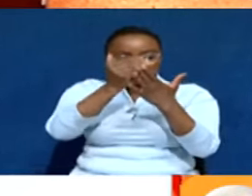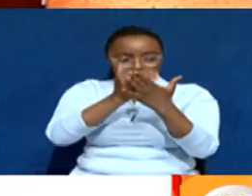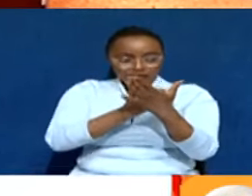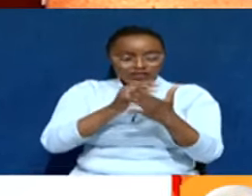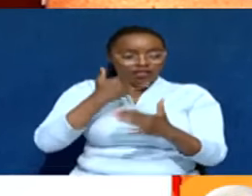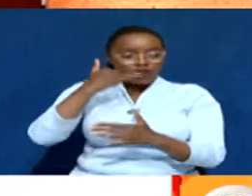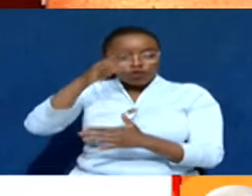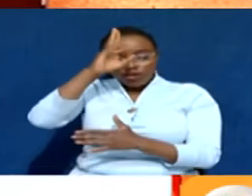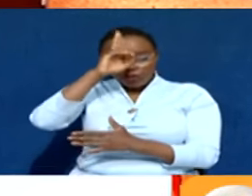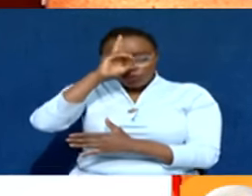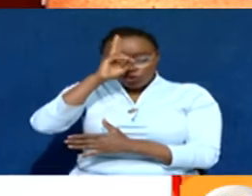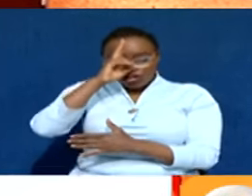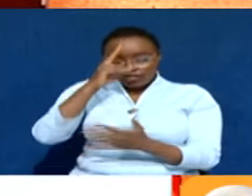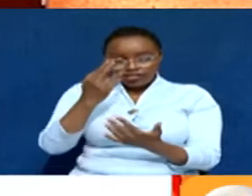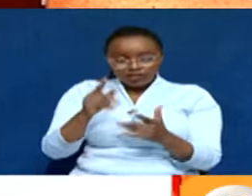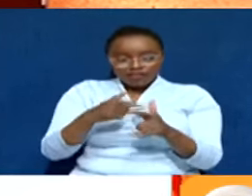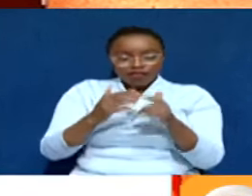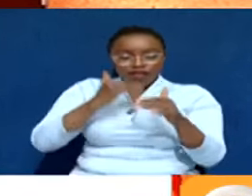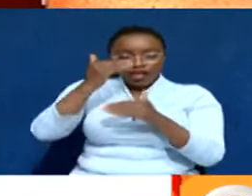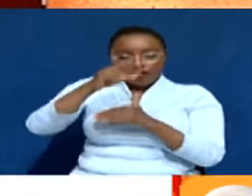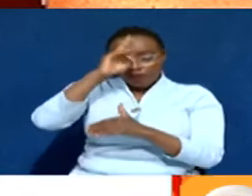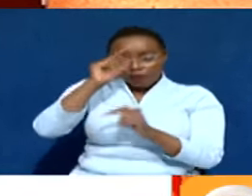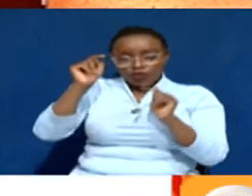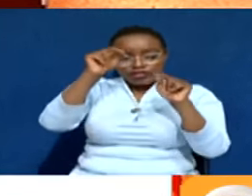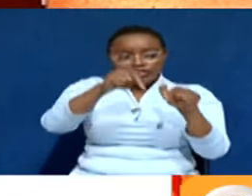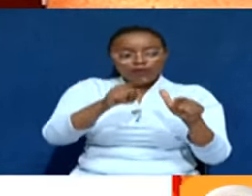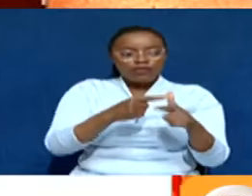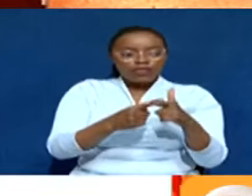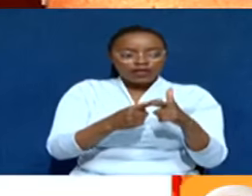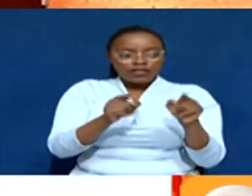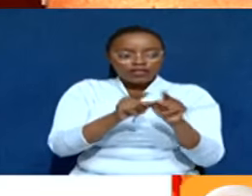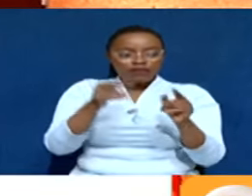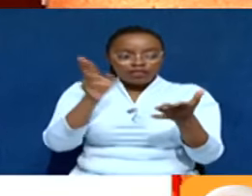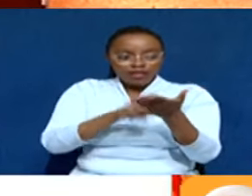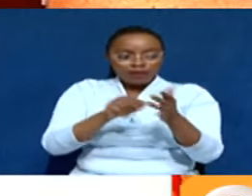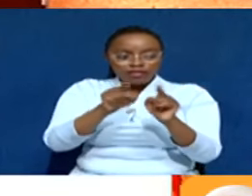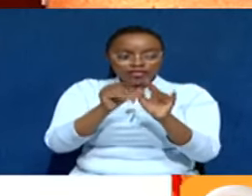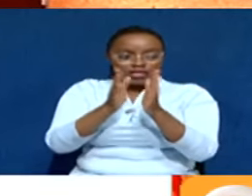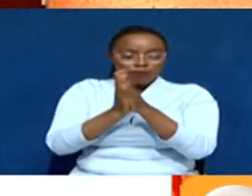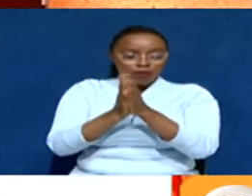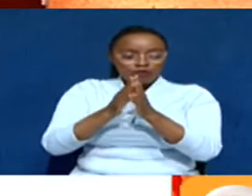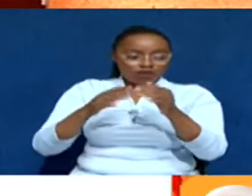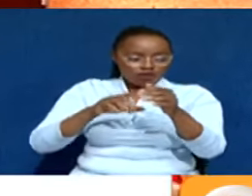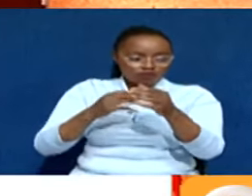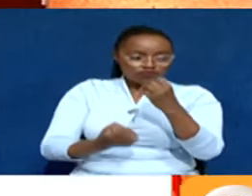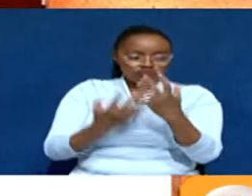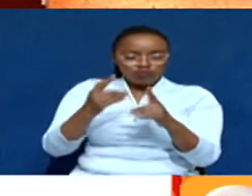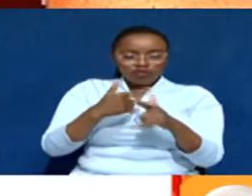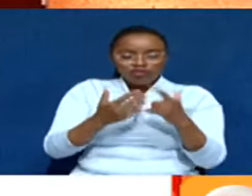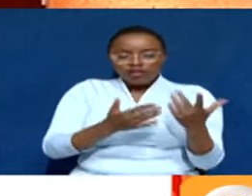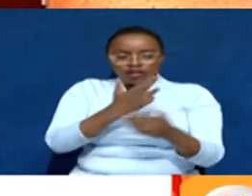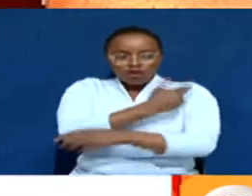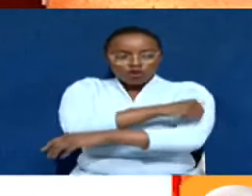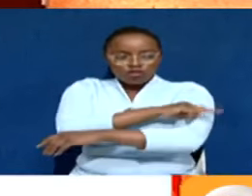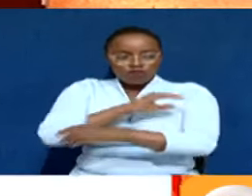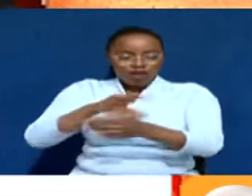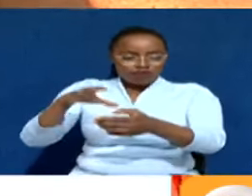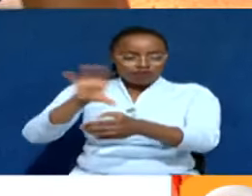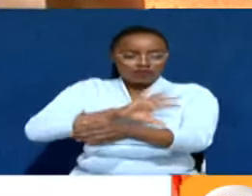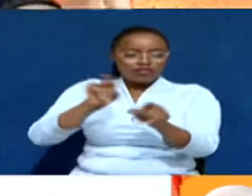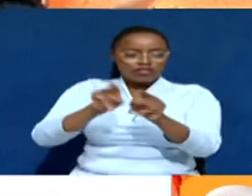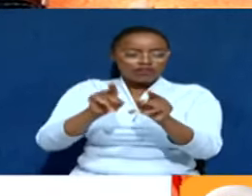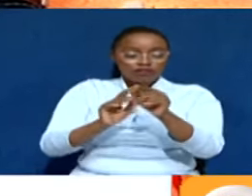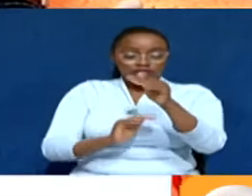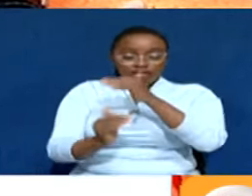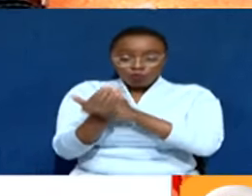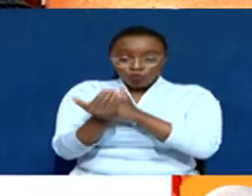called police, after police came, I repeated the same thing. I burned myself. They took me to the hospital. I burned myself. Now in